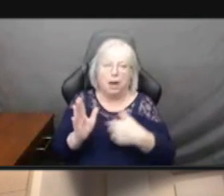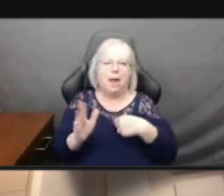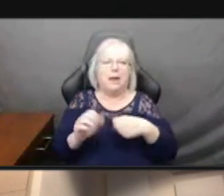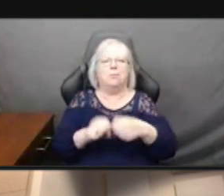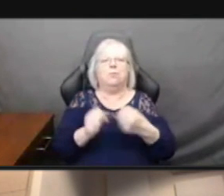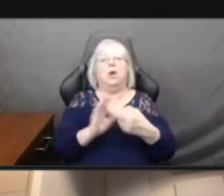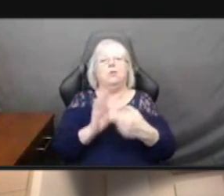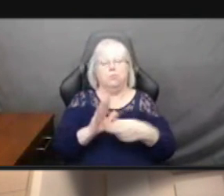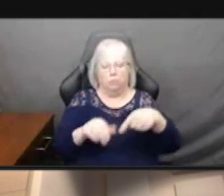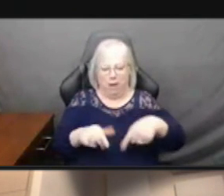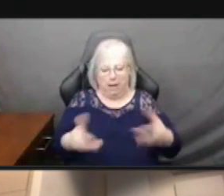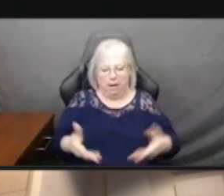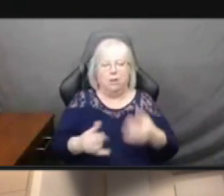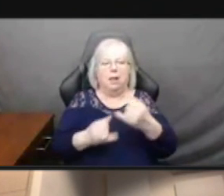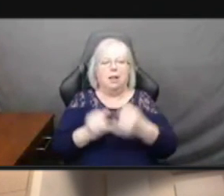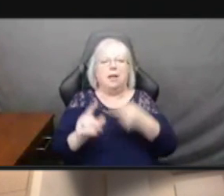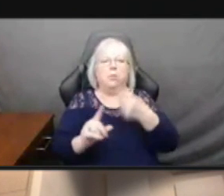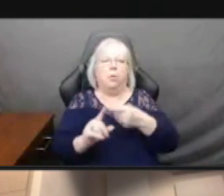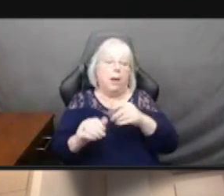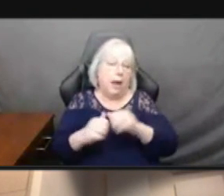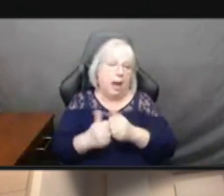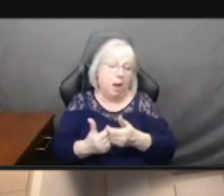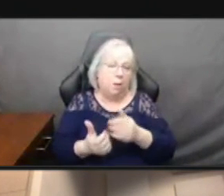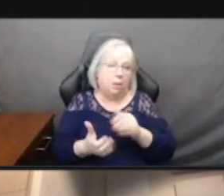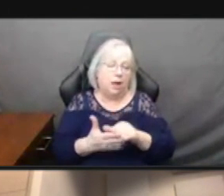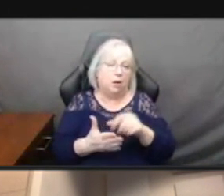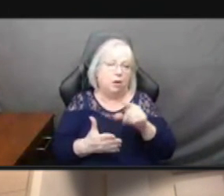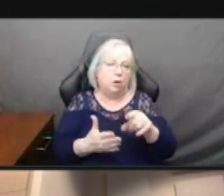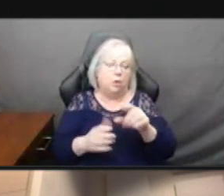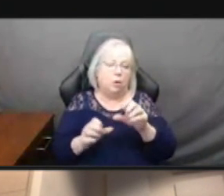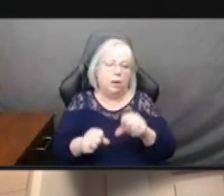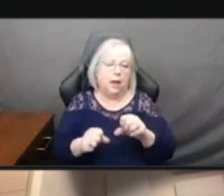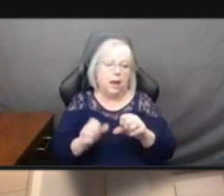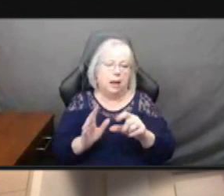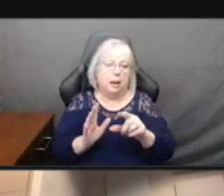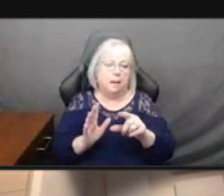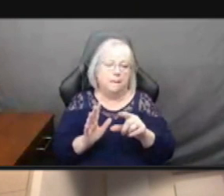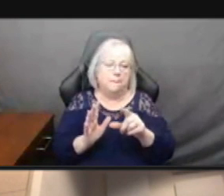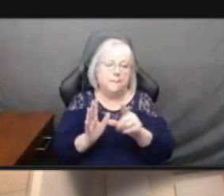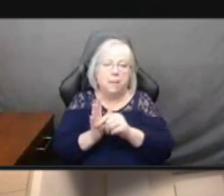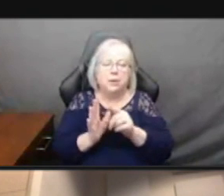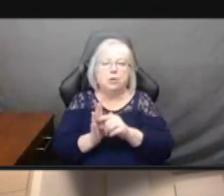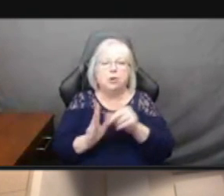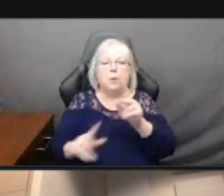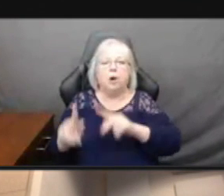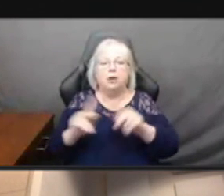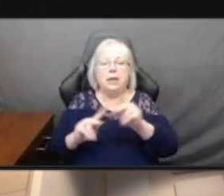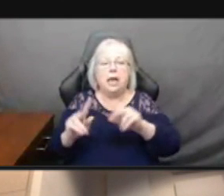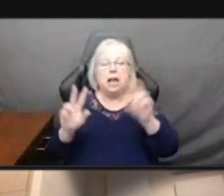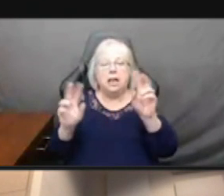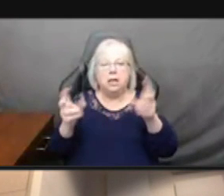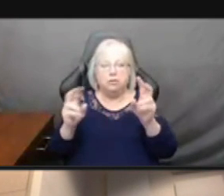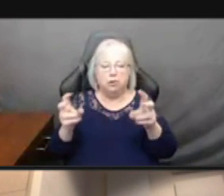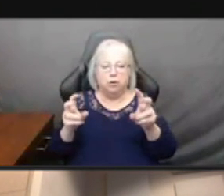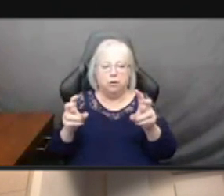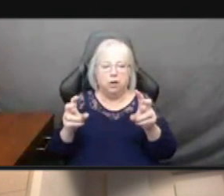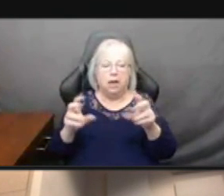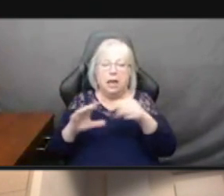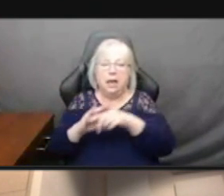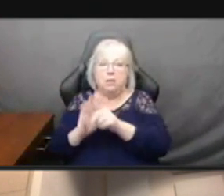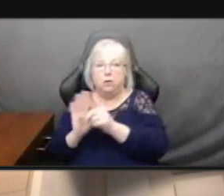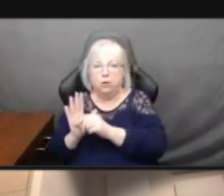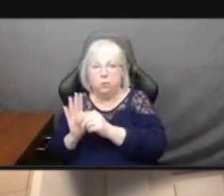point is, how is it that you can publish personnel issues on the newspaper and